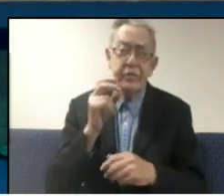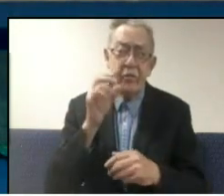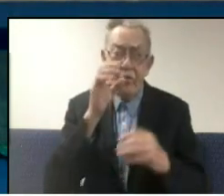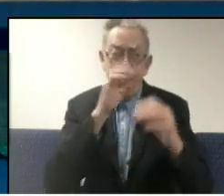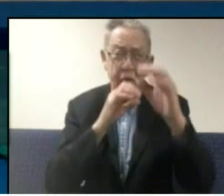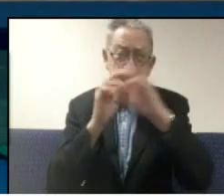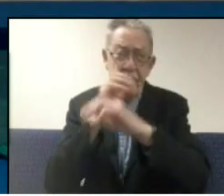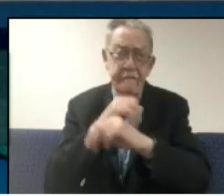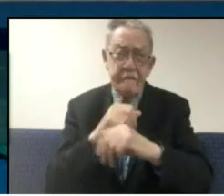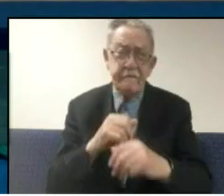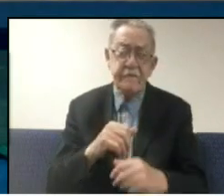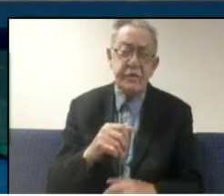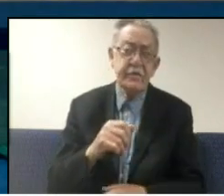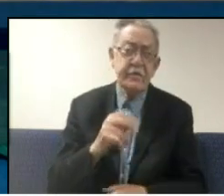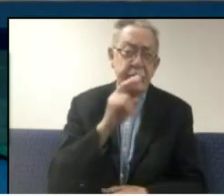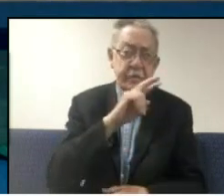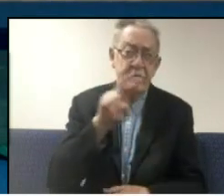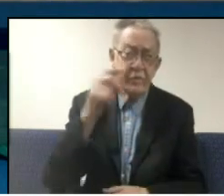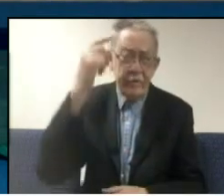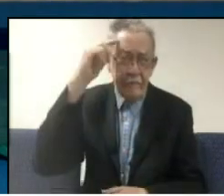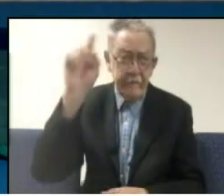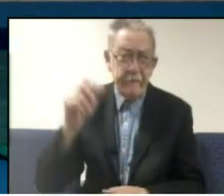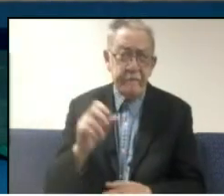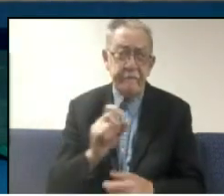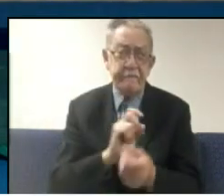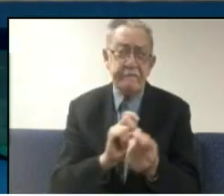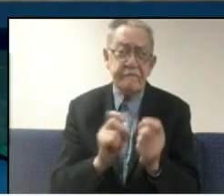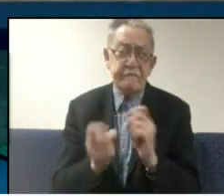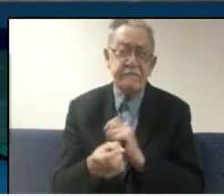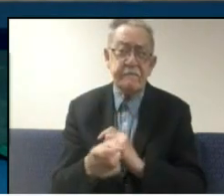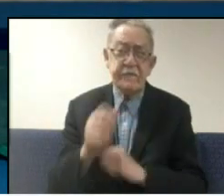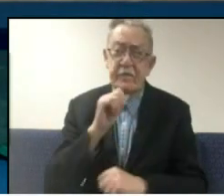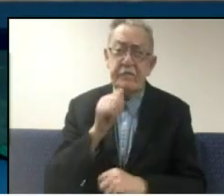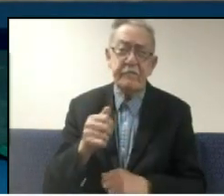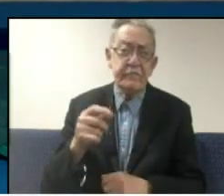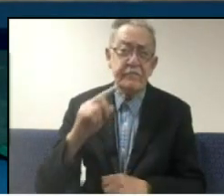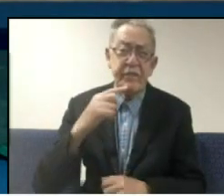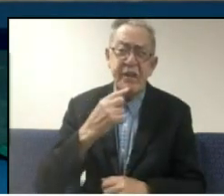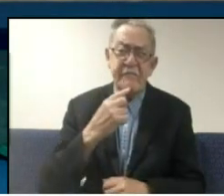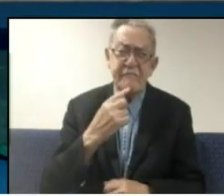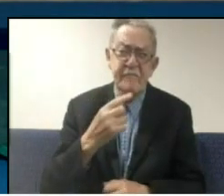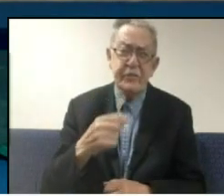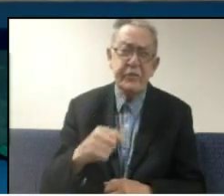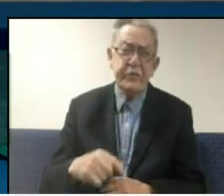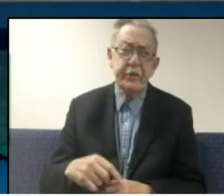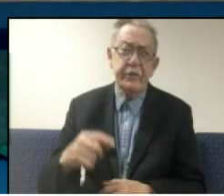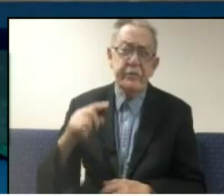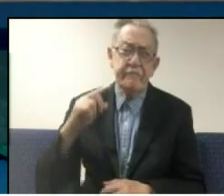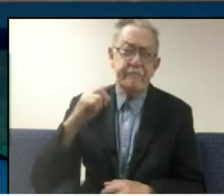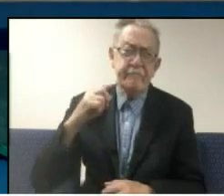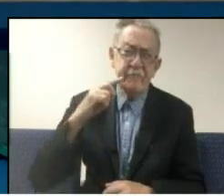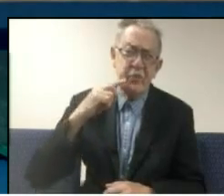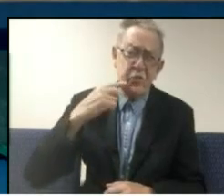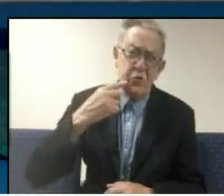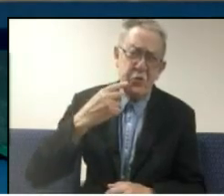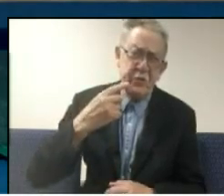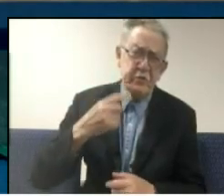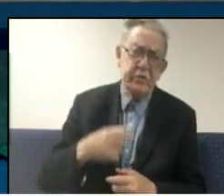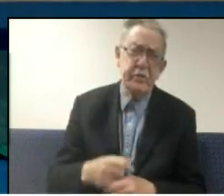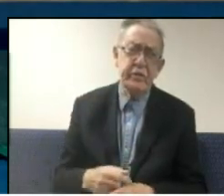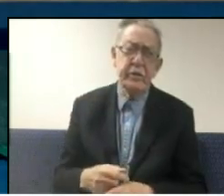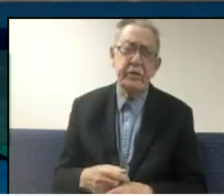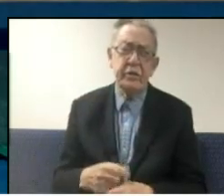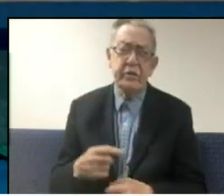wasn't bored with what he was doing. He was very zealous for it. He wasn't trying to change careers midstream. He wasn't having